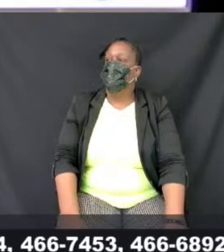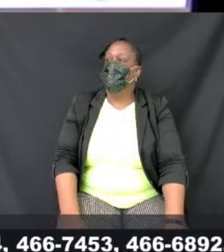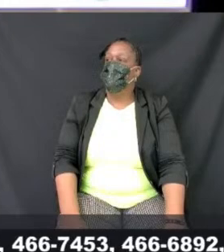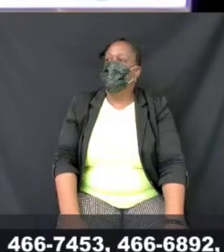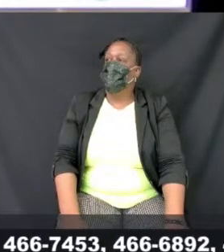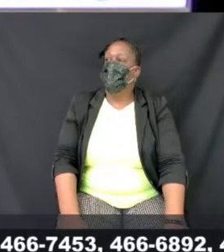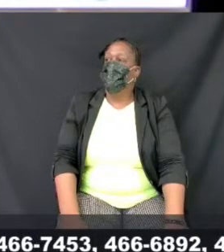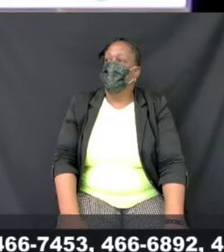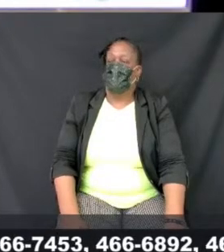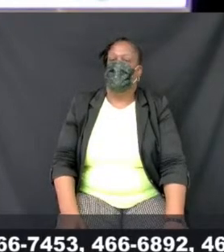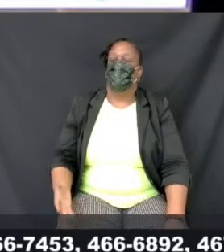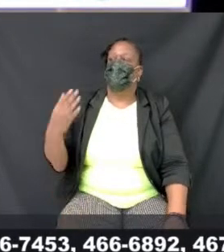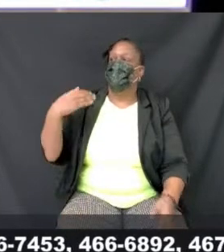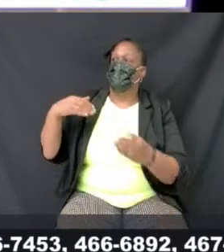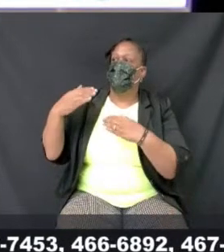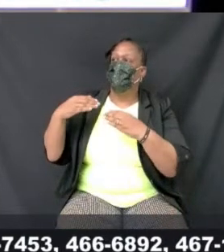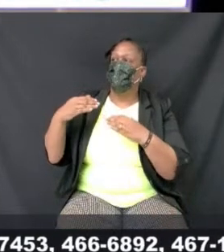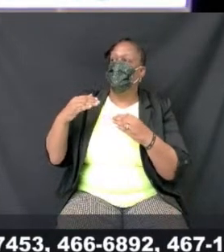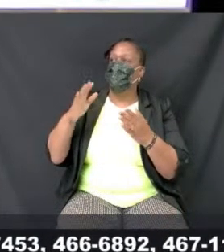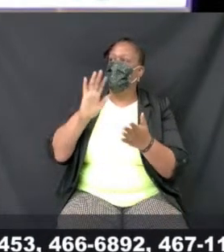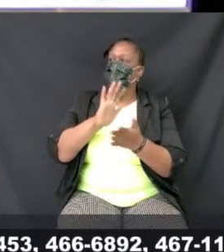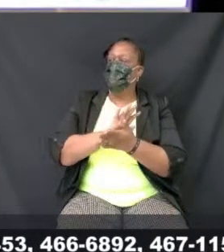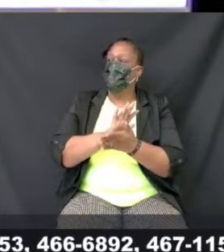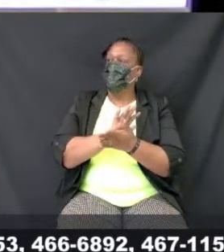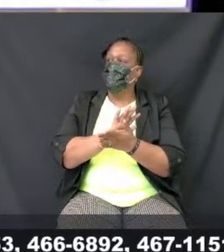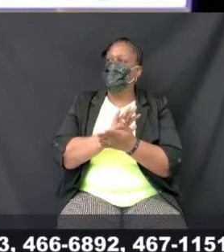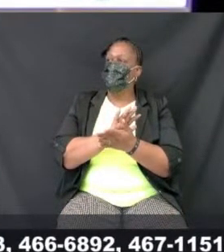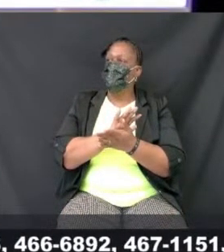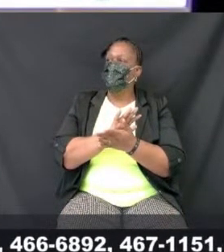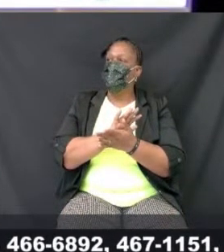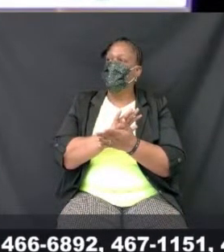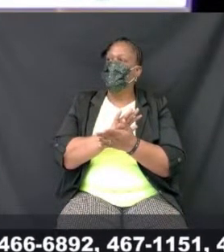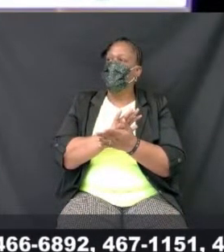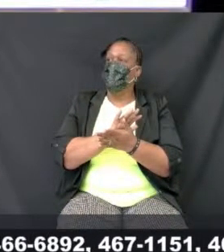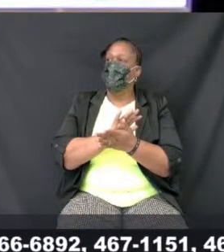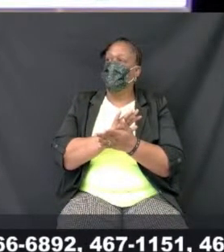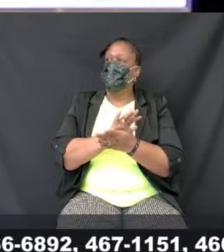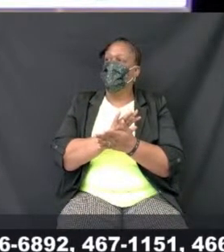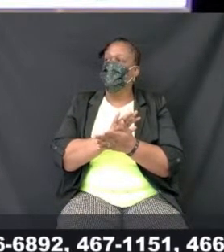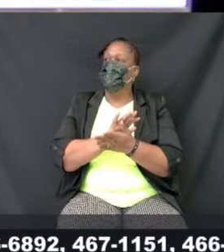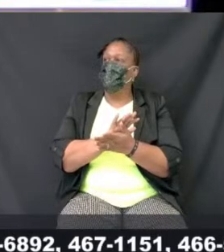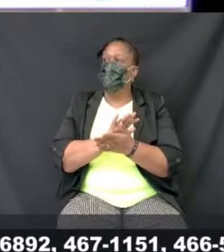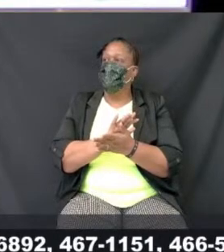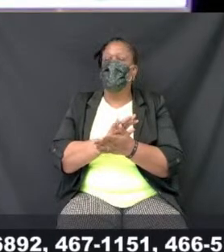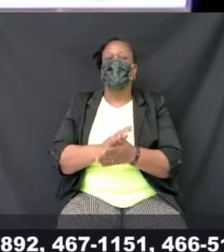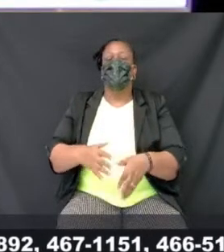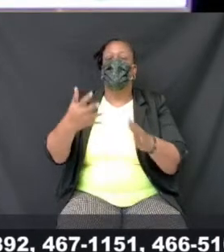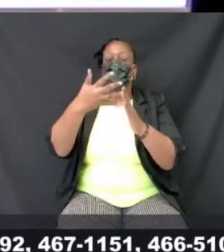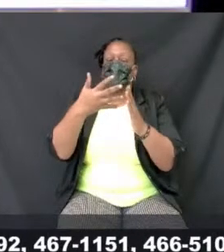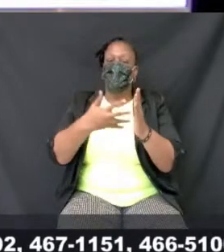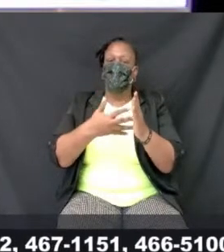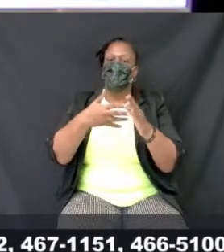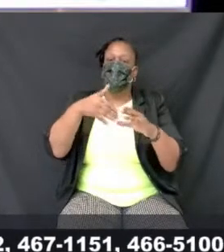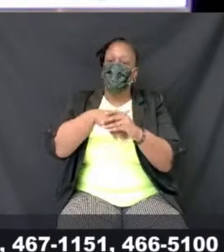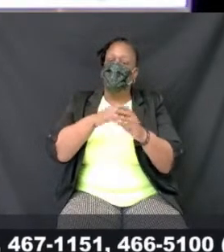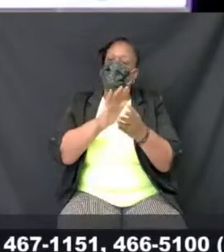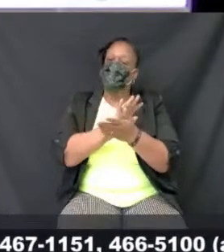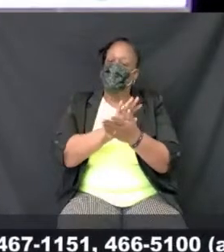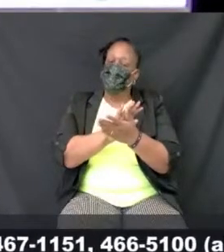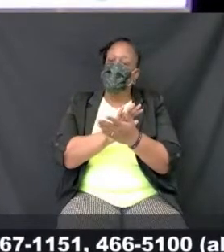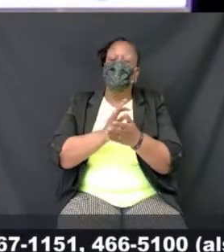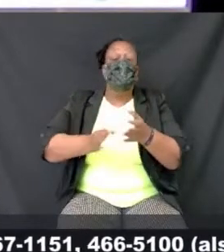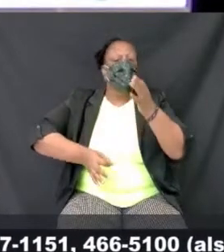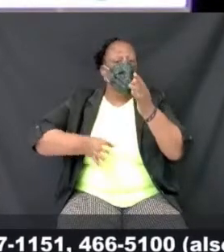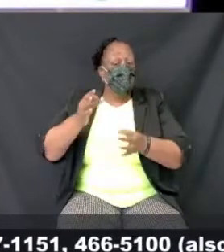I never said that if someone is positive, they should be allowed to go to school. I said that we will be testing, and if persons are